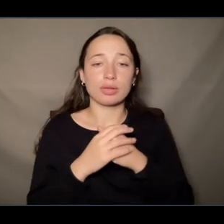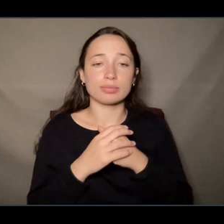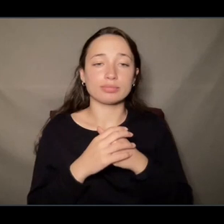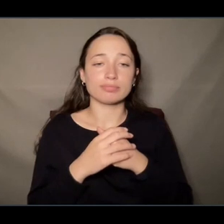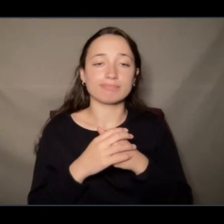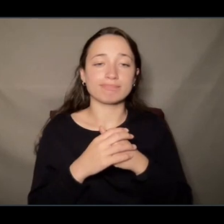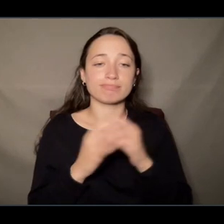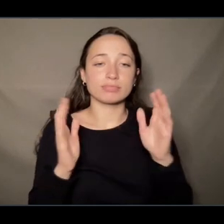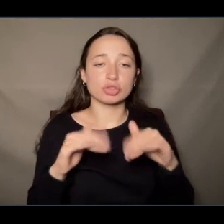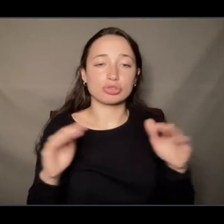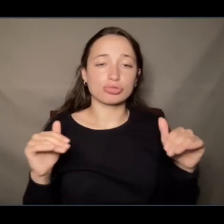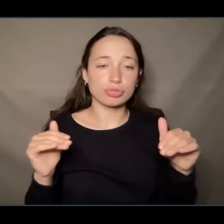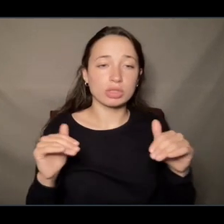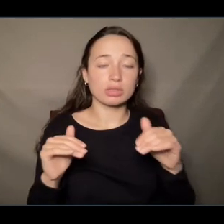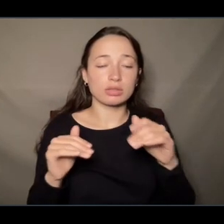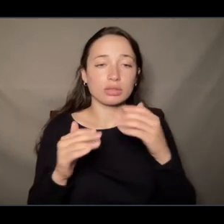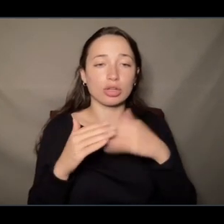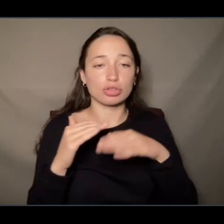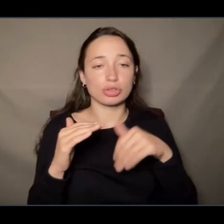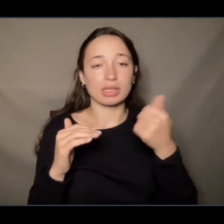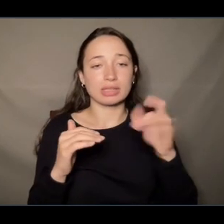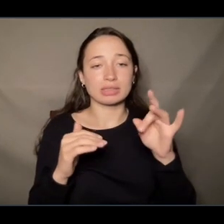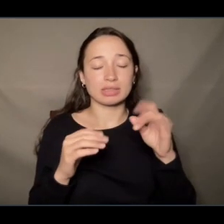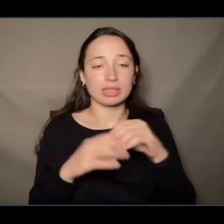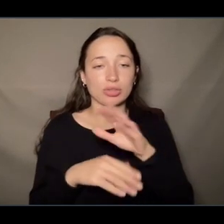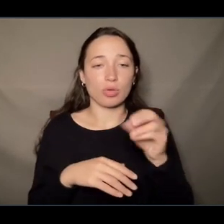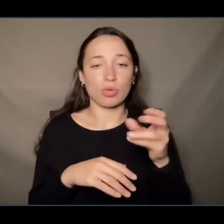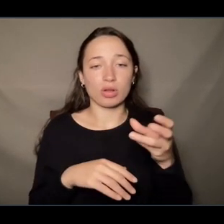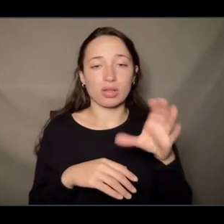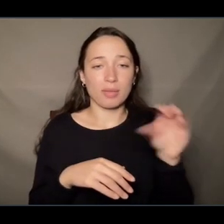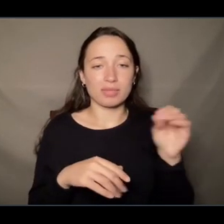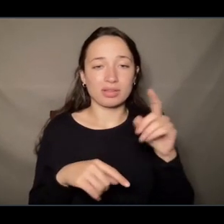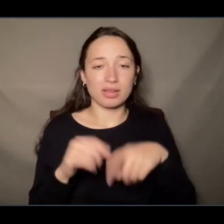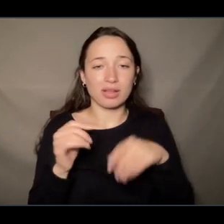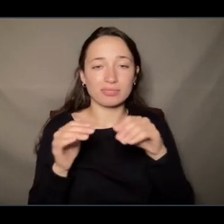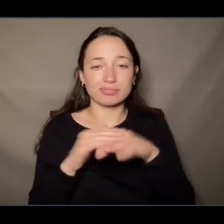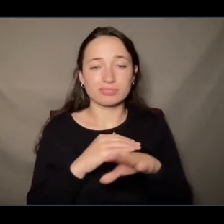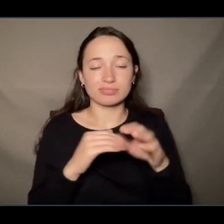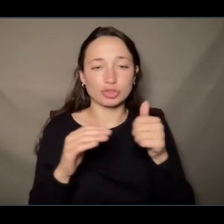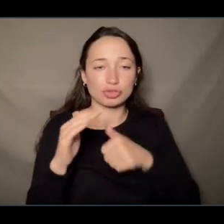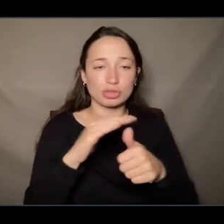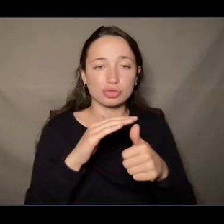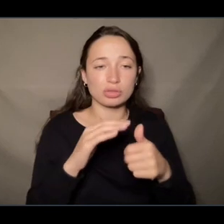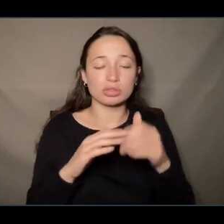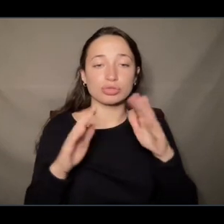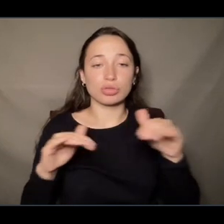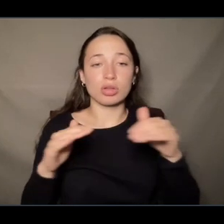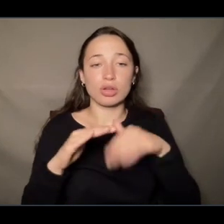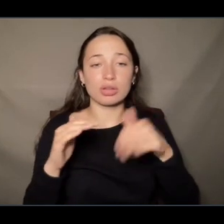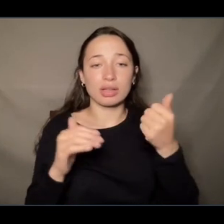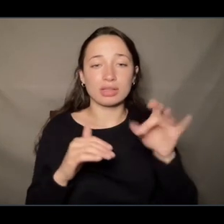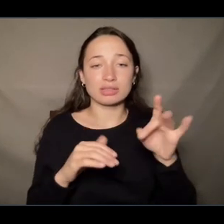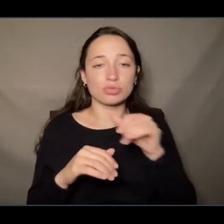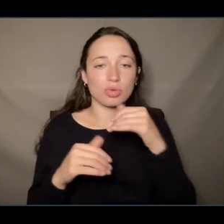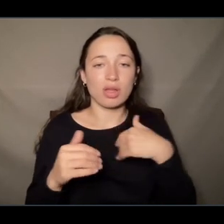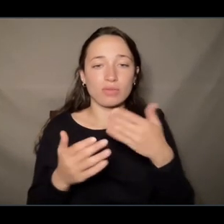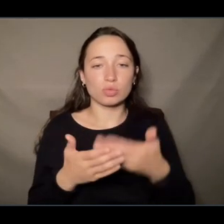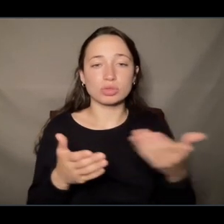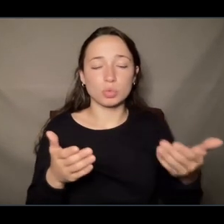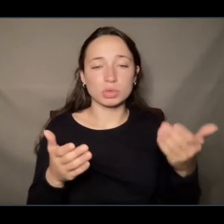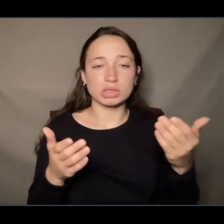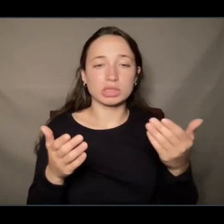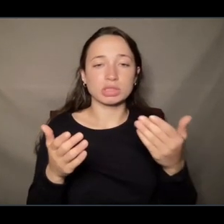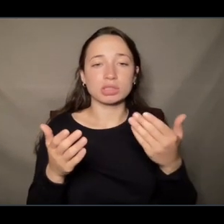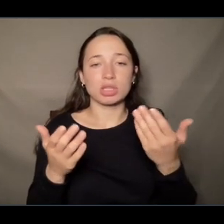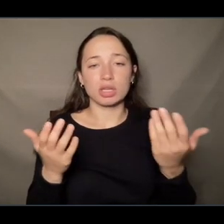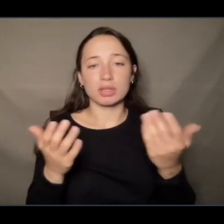for you? You know, children under 18 that are unaccompanied can't enter shelter. Children under 18 just don't